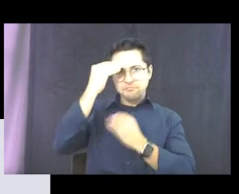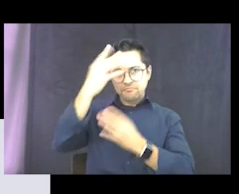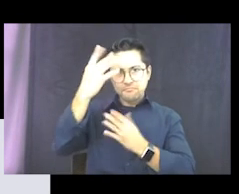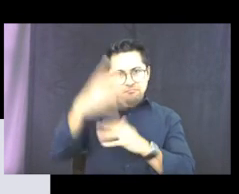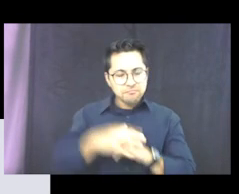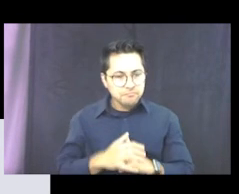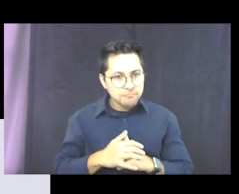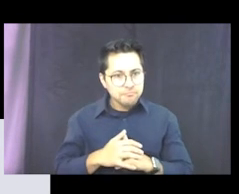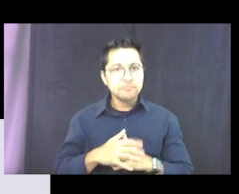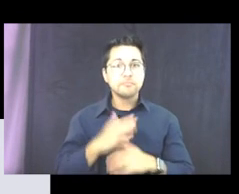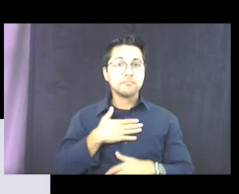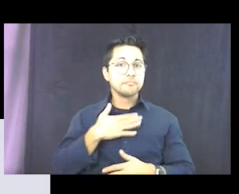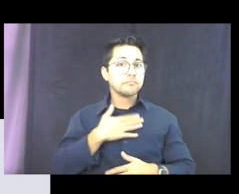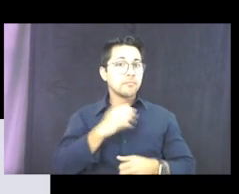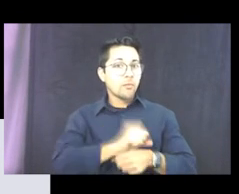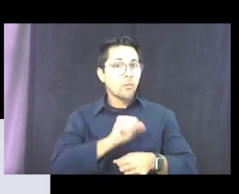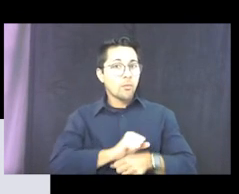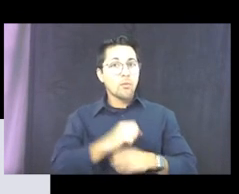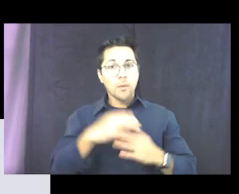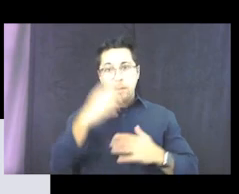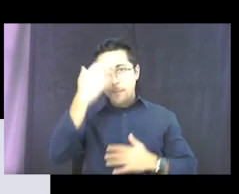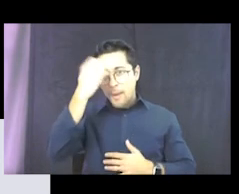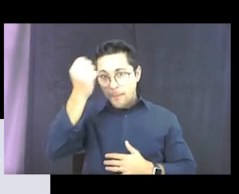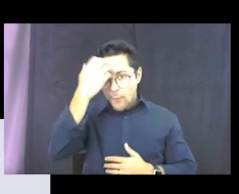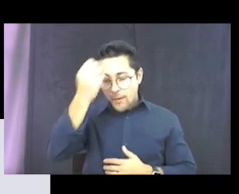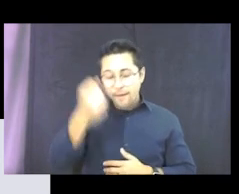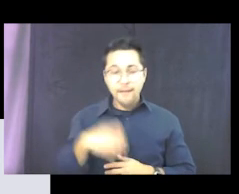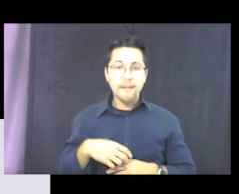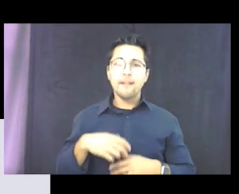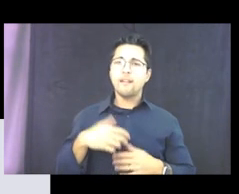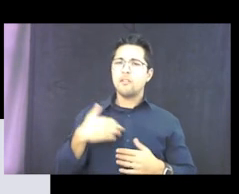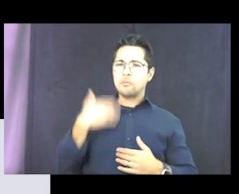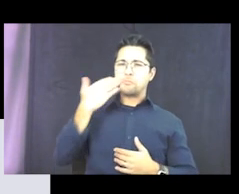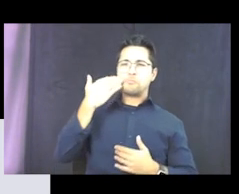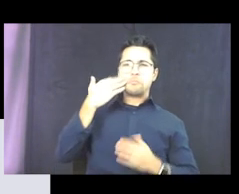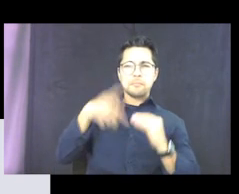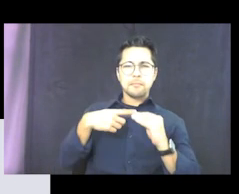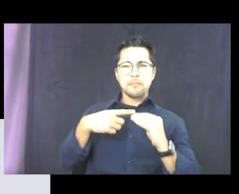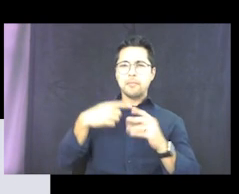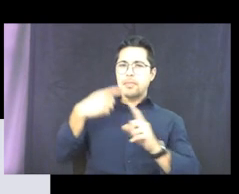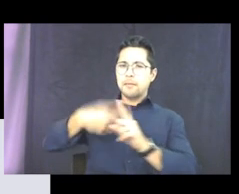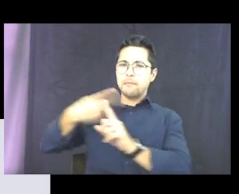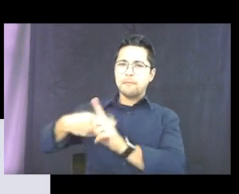remembering. My working memory, what do I know about the months